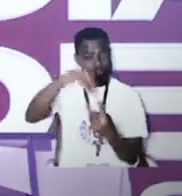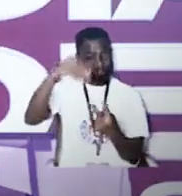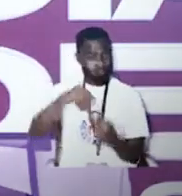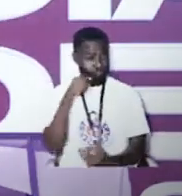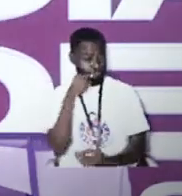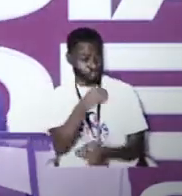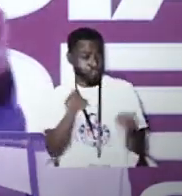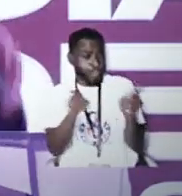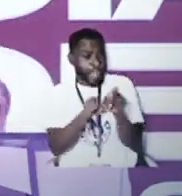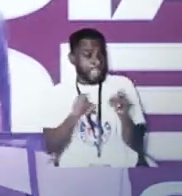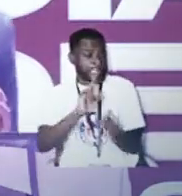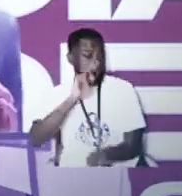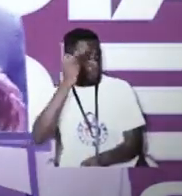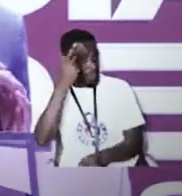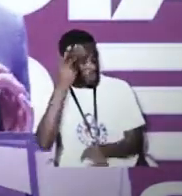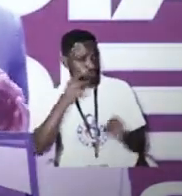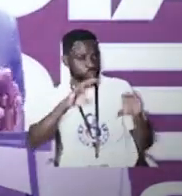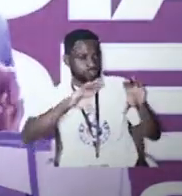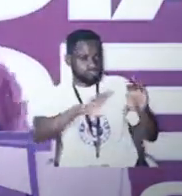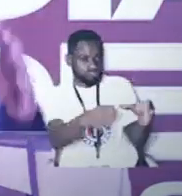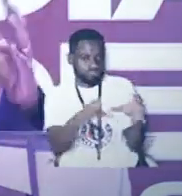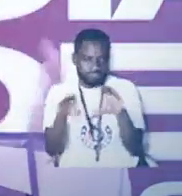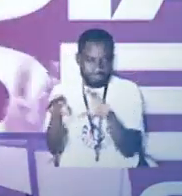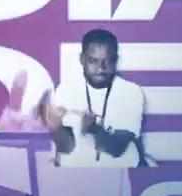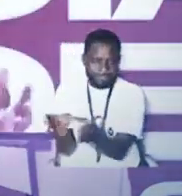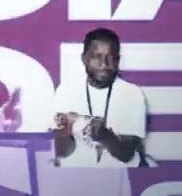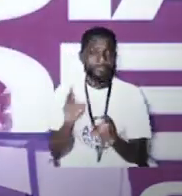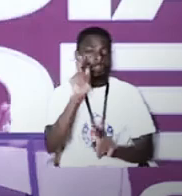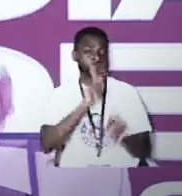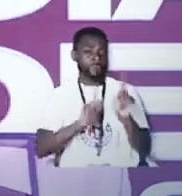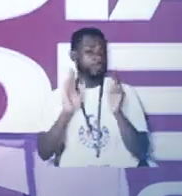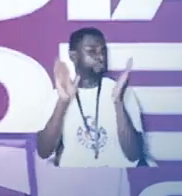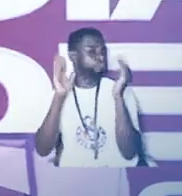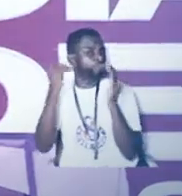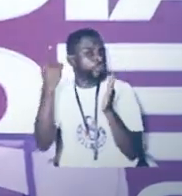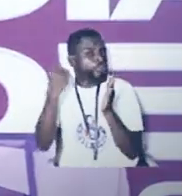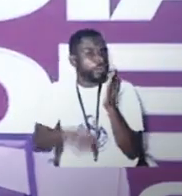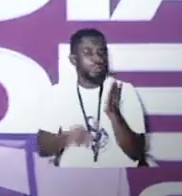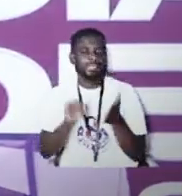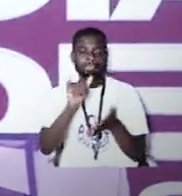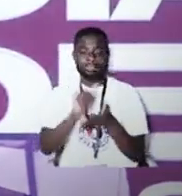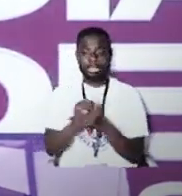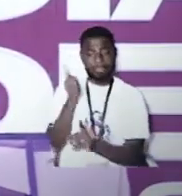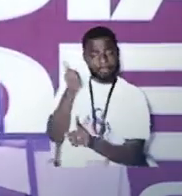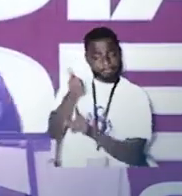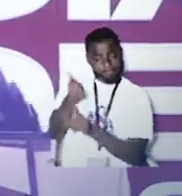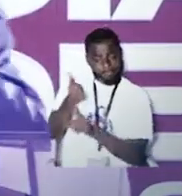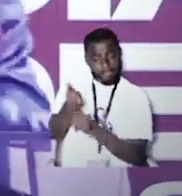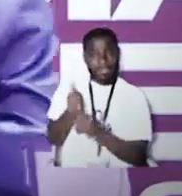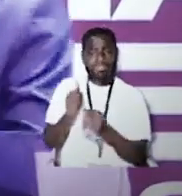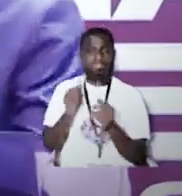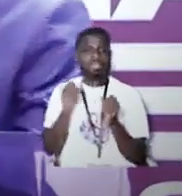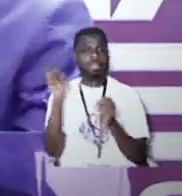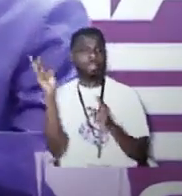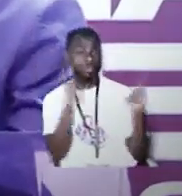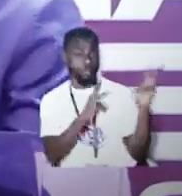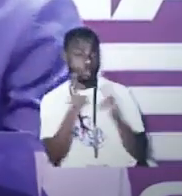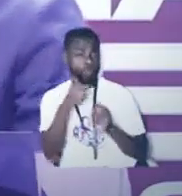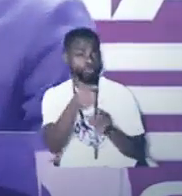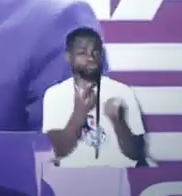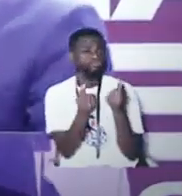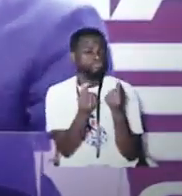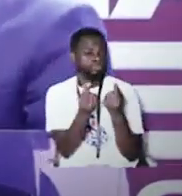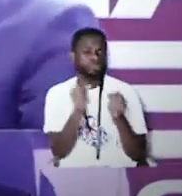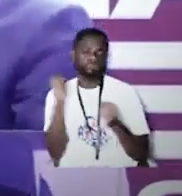politician for any constituency, the people expect that the battles that they have, you are going to fight the battles for